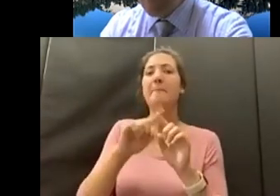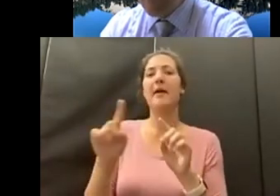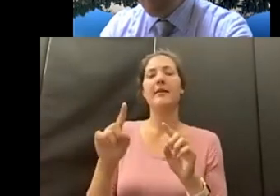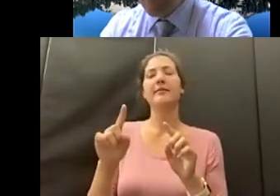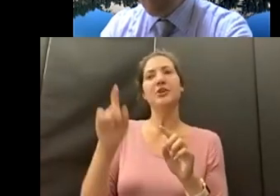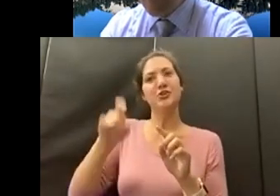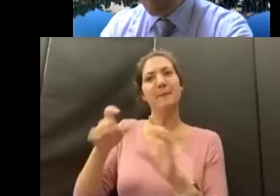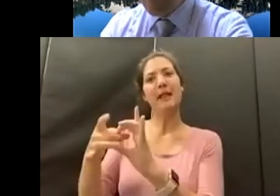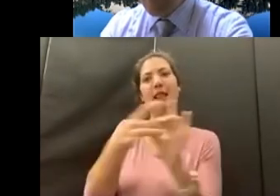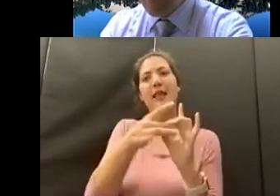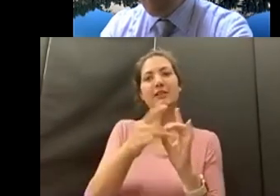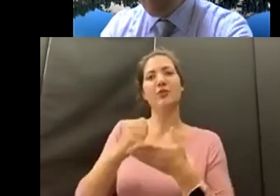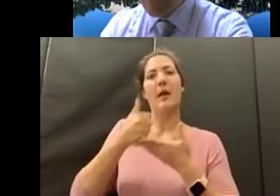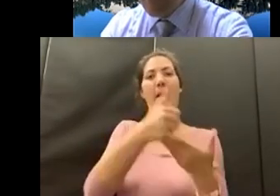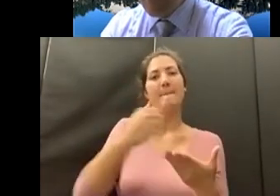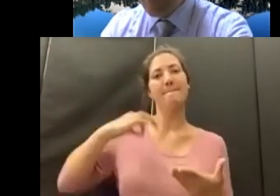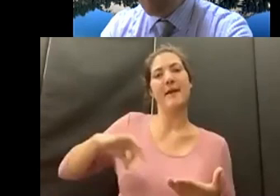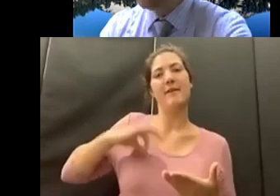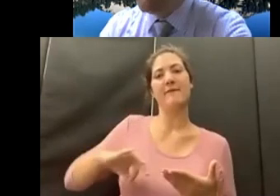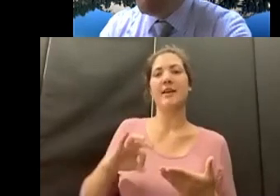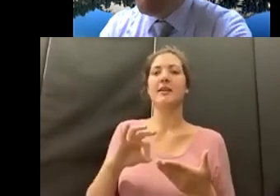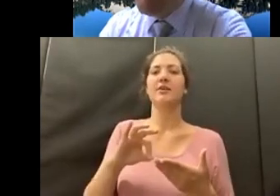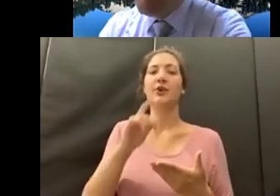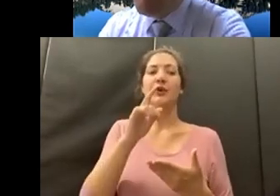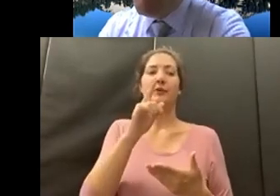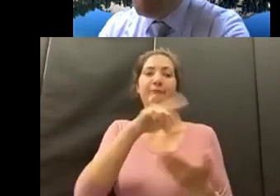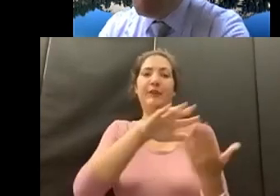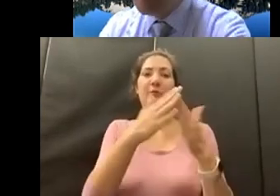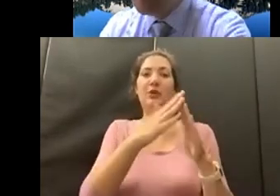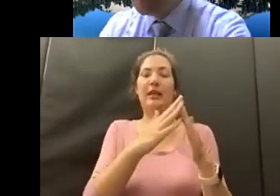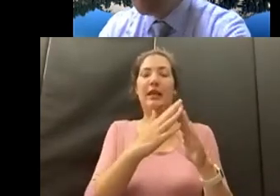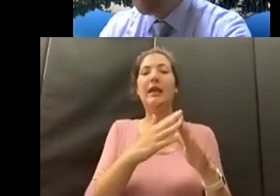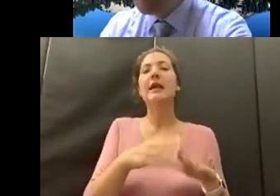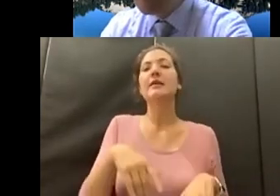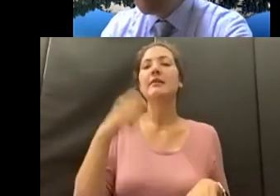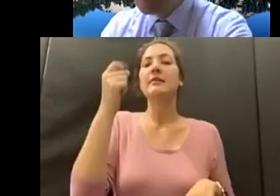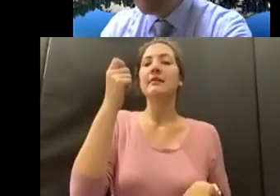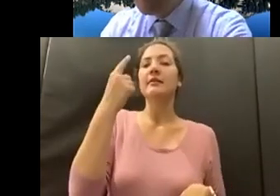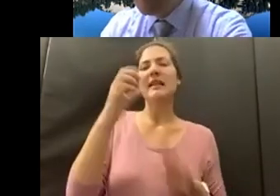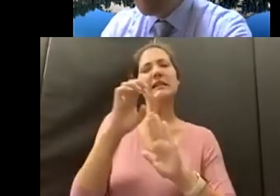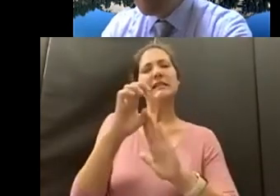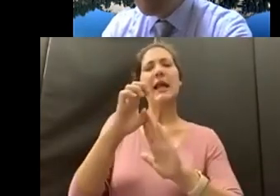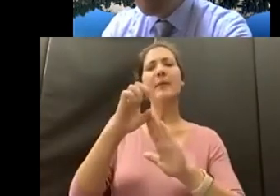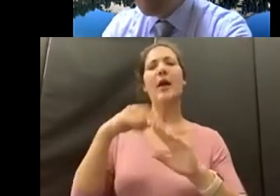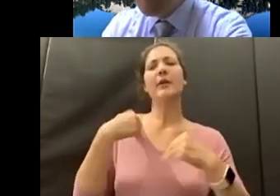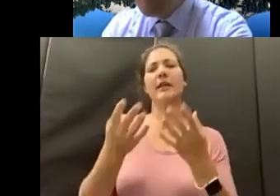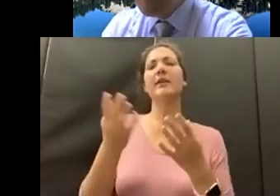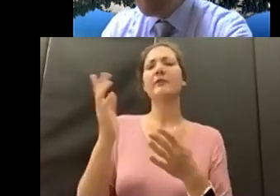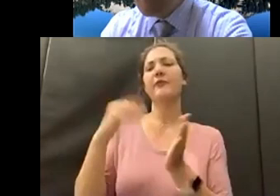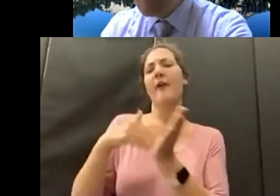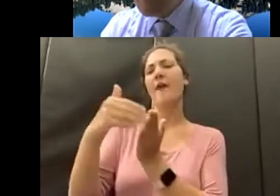And kind of the example that I used to give a lot when I worked directing the Torres shelter was